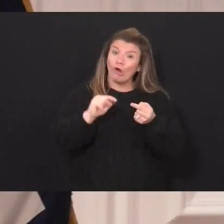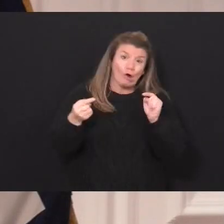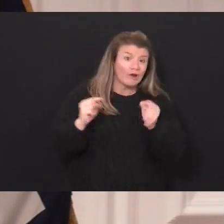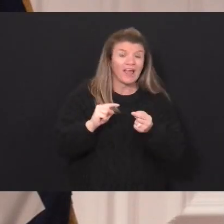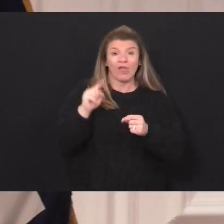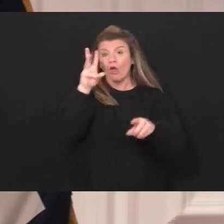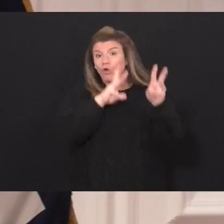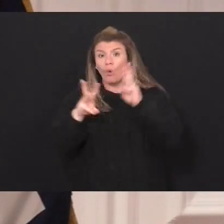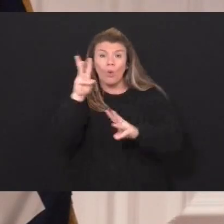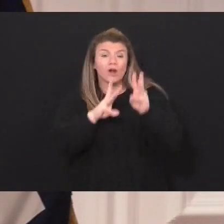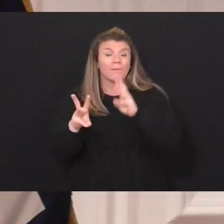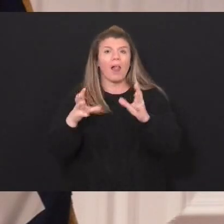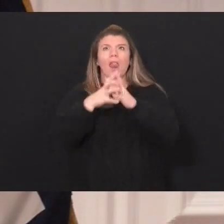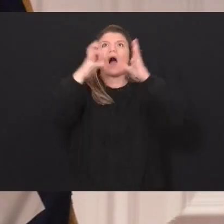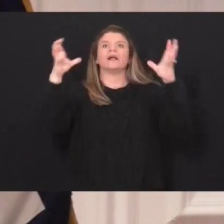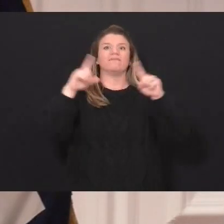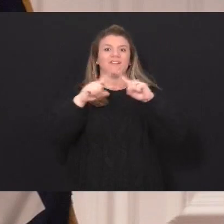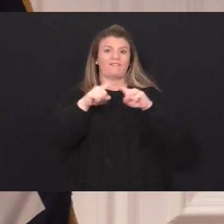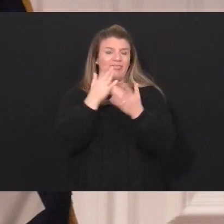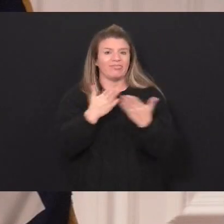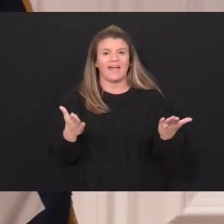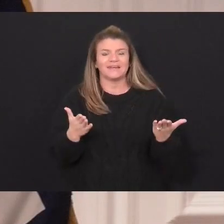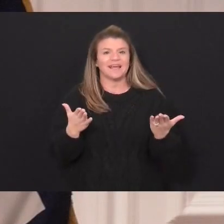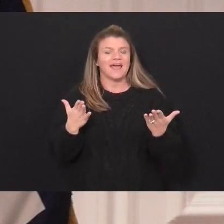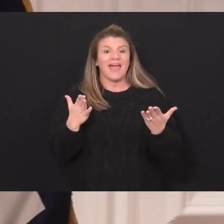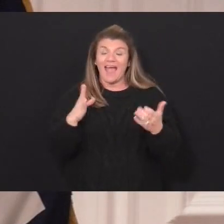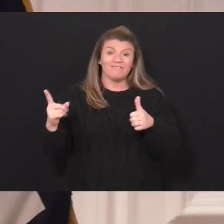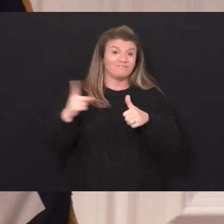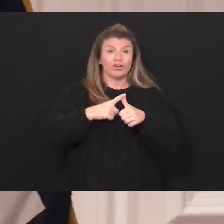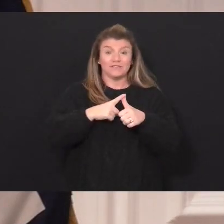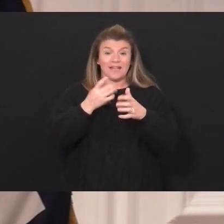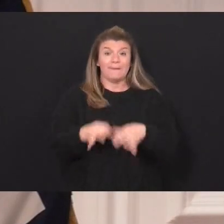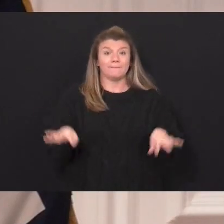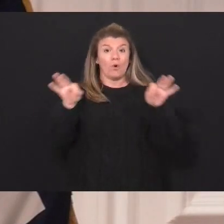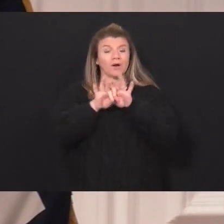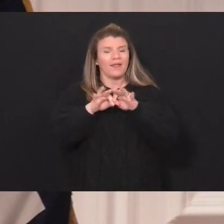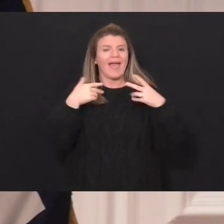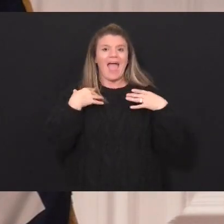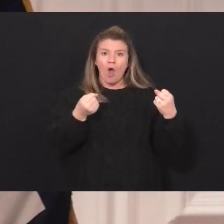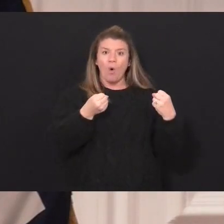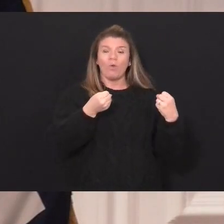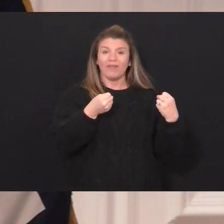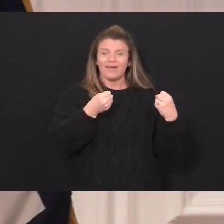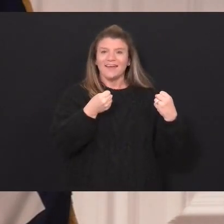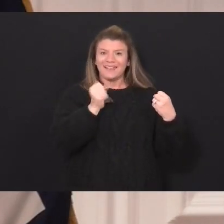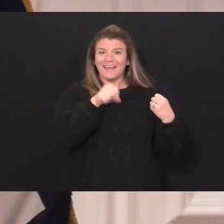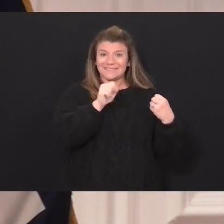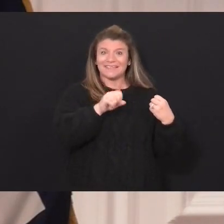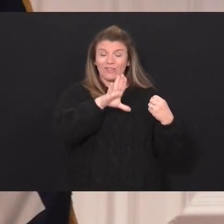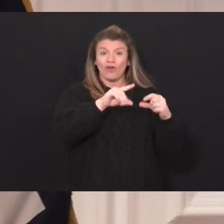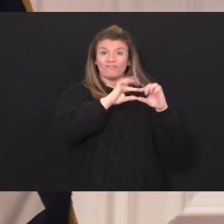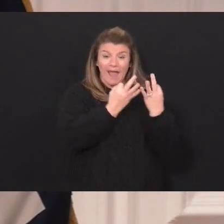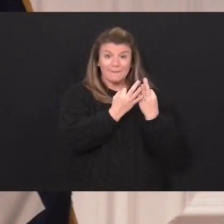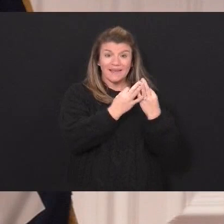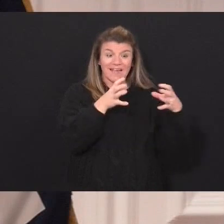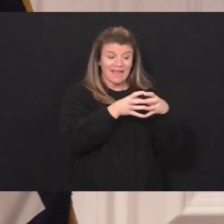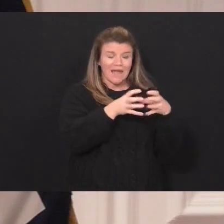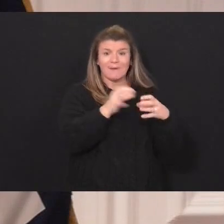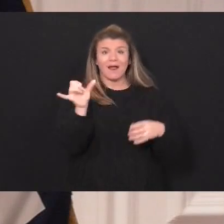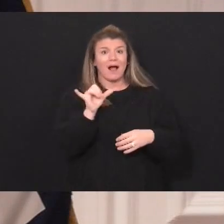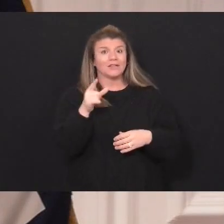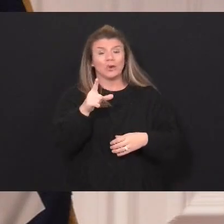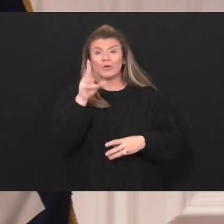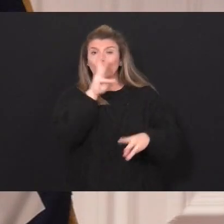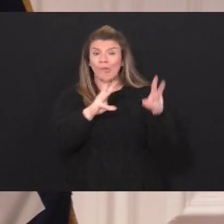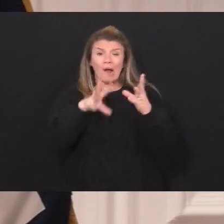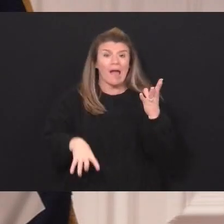worried about lots of different things. They're probably first and foremost worried about their health of themselves and their loved ones, but at the same time, when you're worried